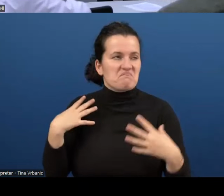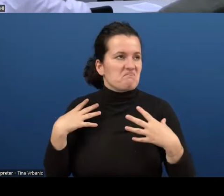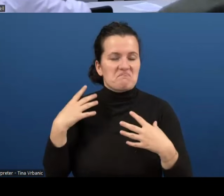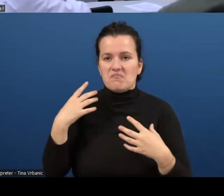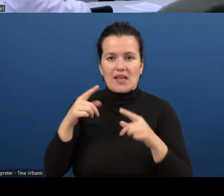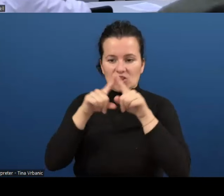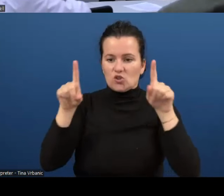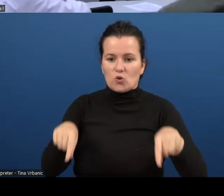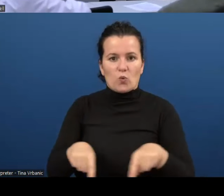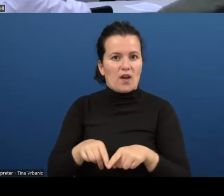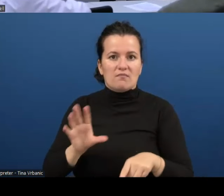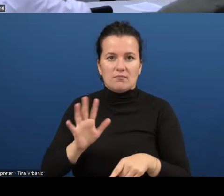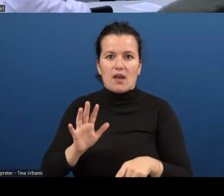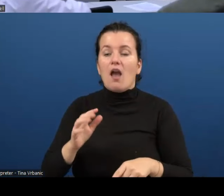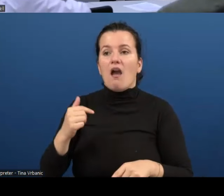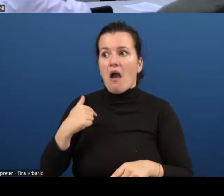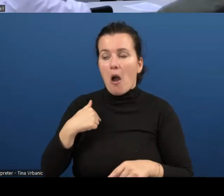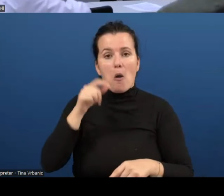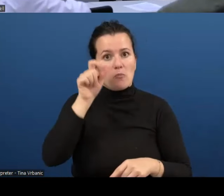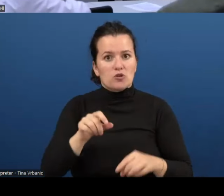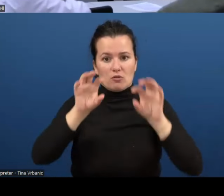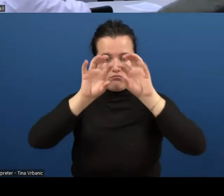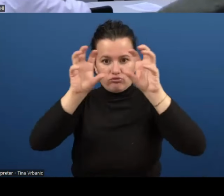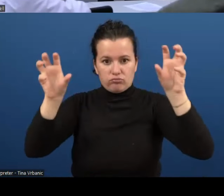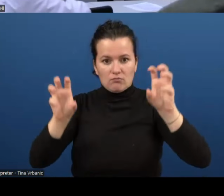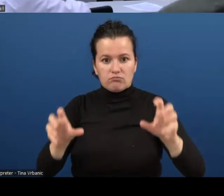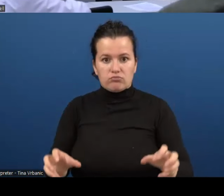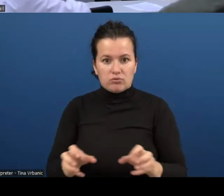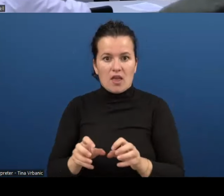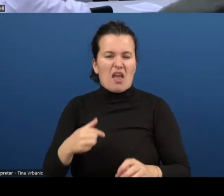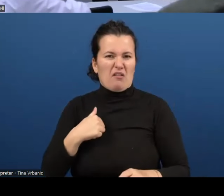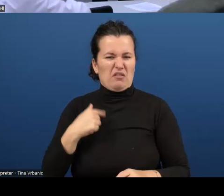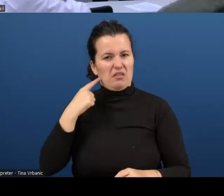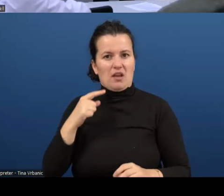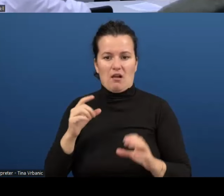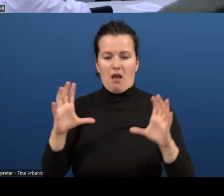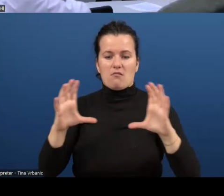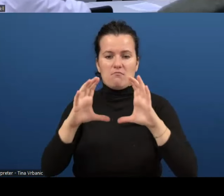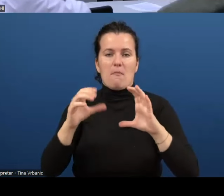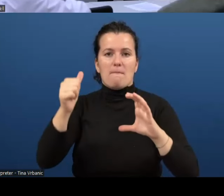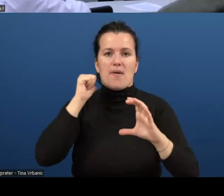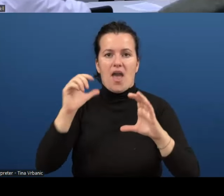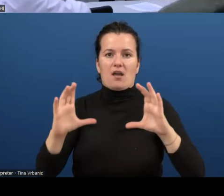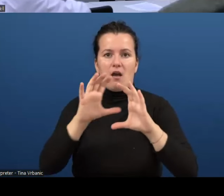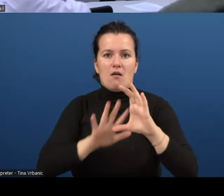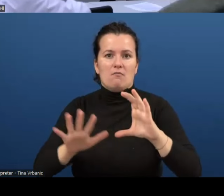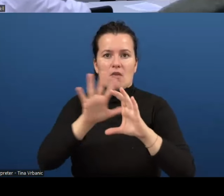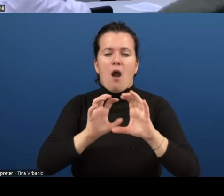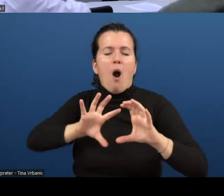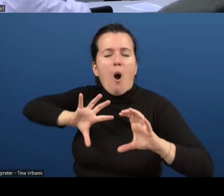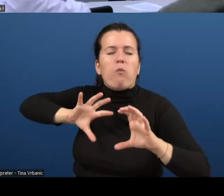will feel as a very strong vibration somewhere in the middle or distributed over a large part of